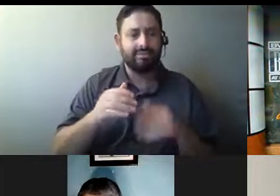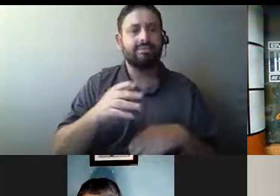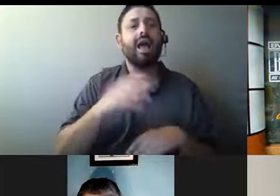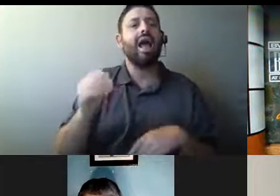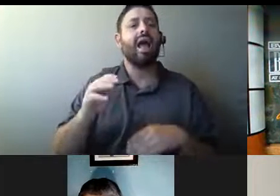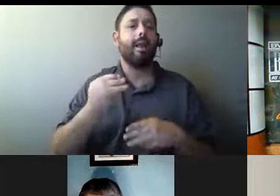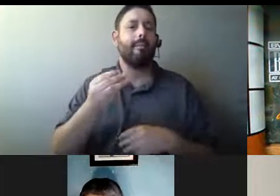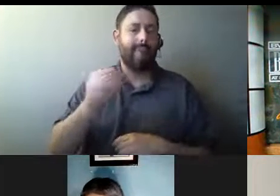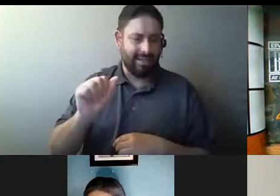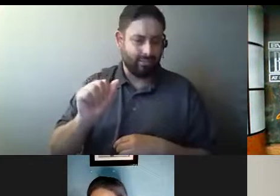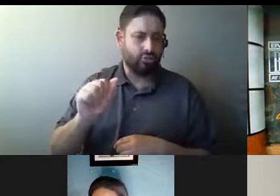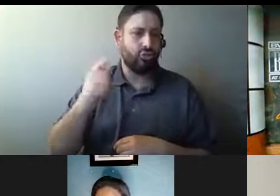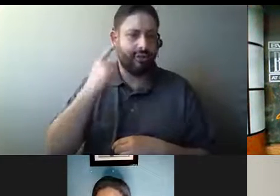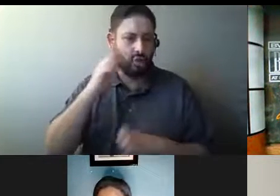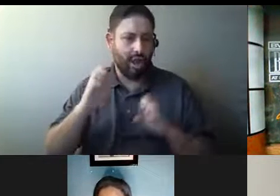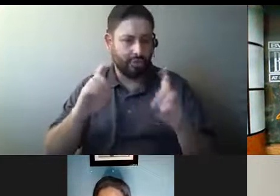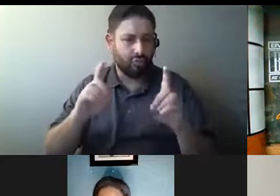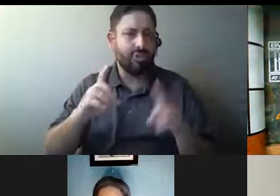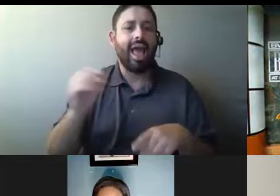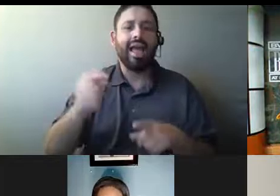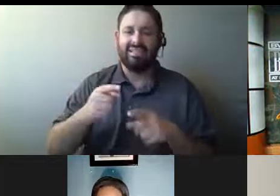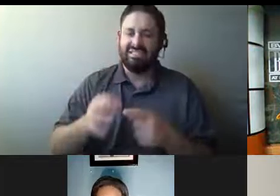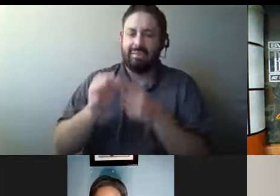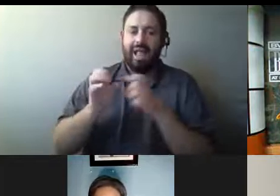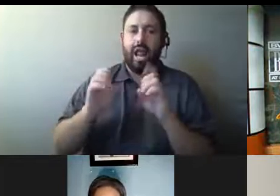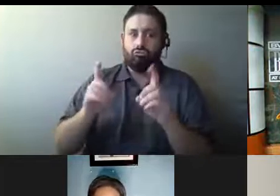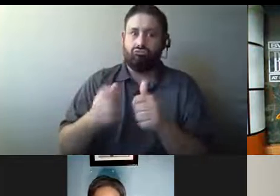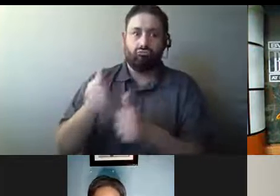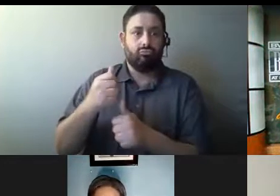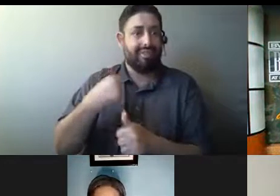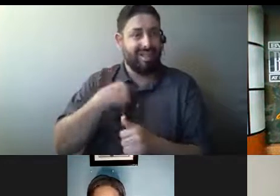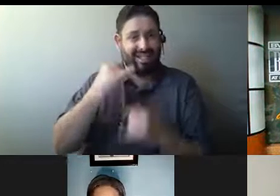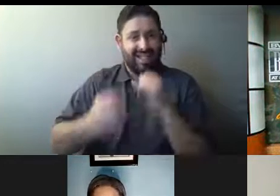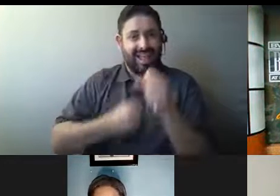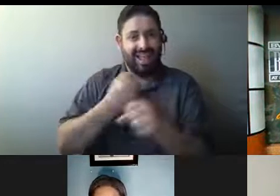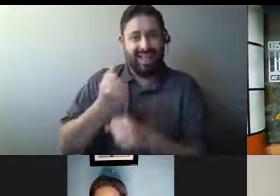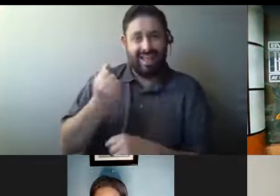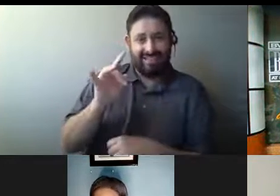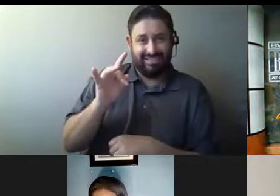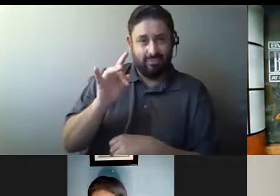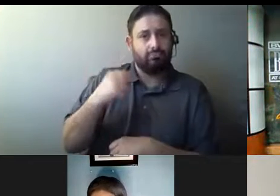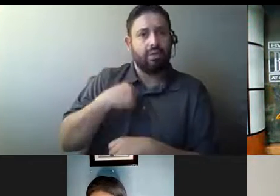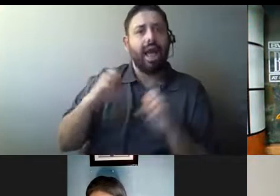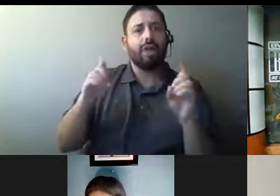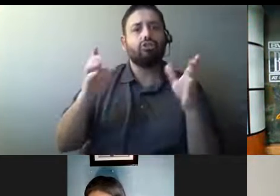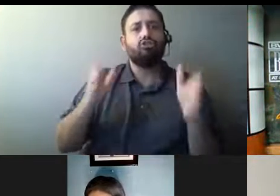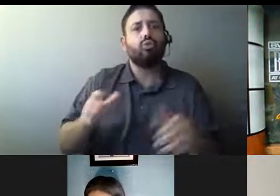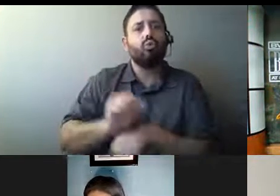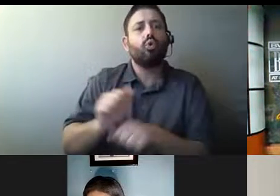a focus in special education. So over the last 18 years, I've been an educator who's been working with the